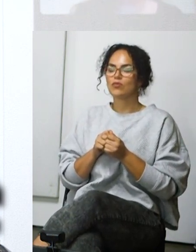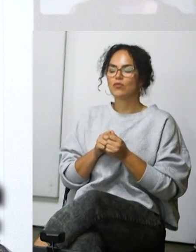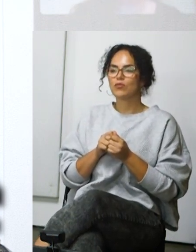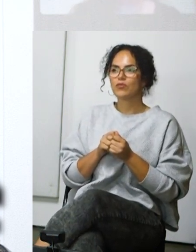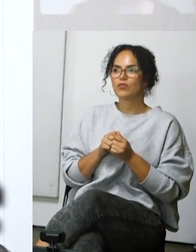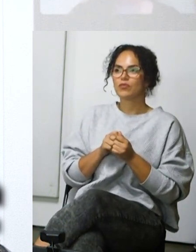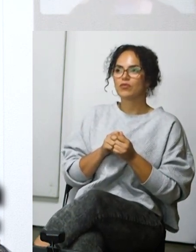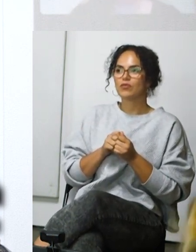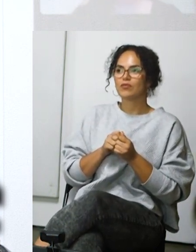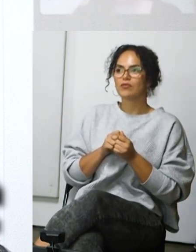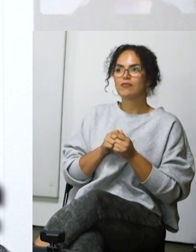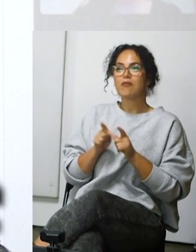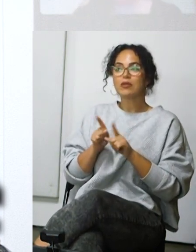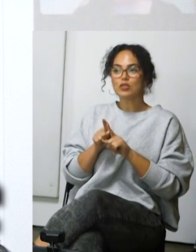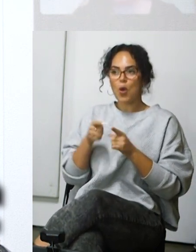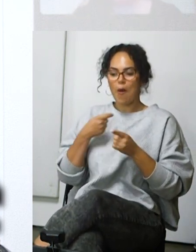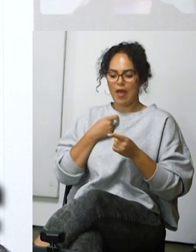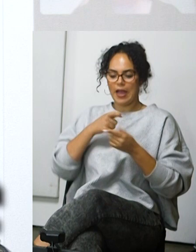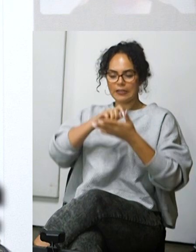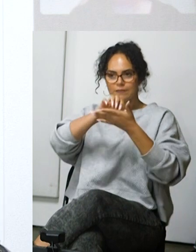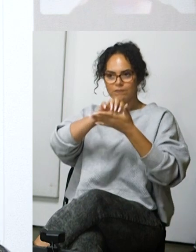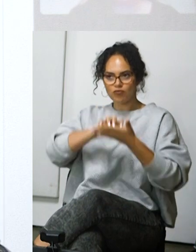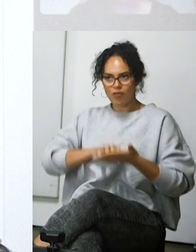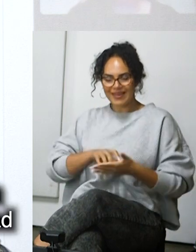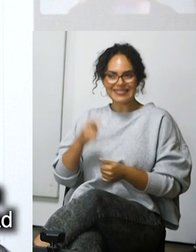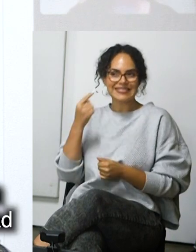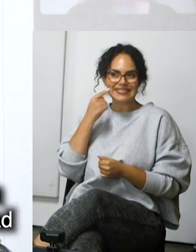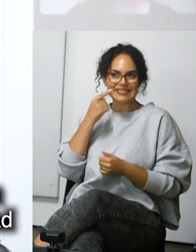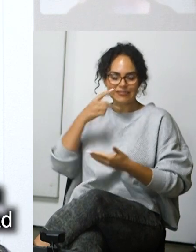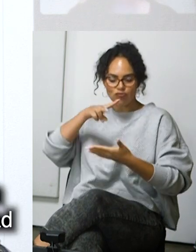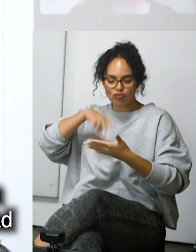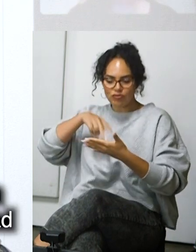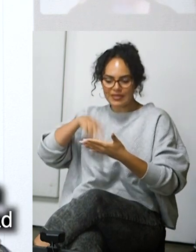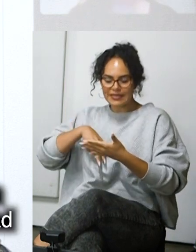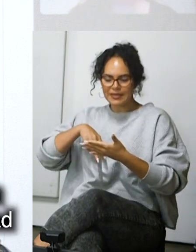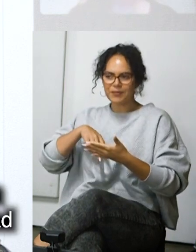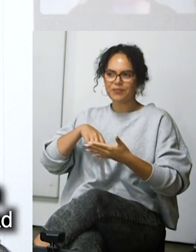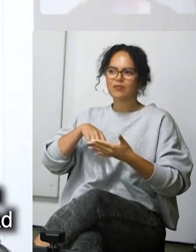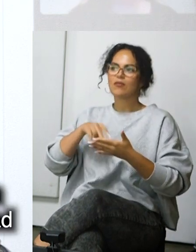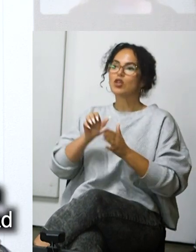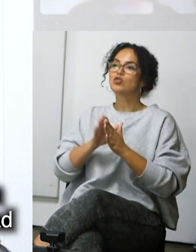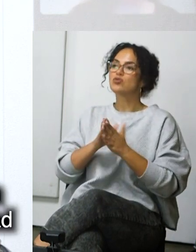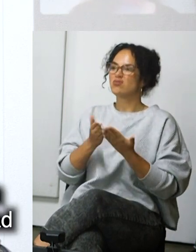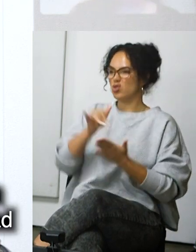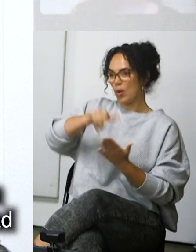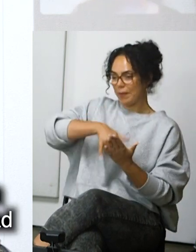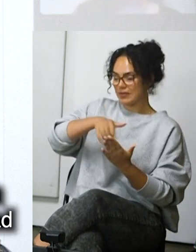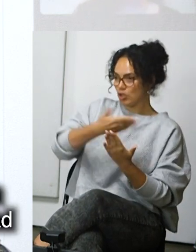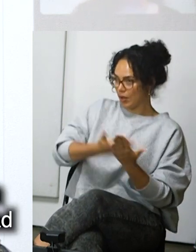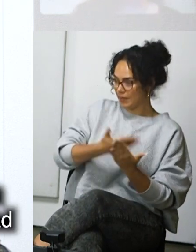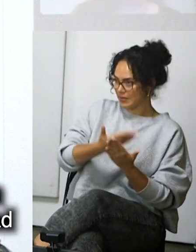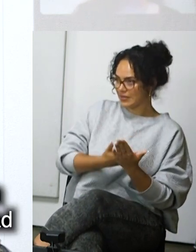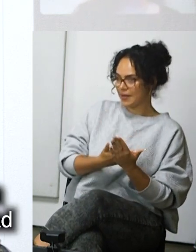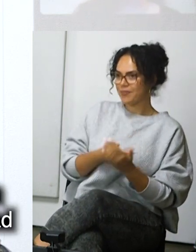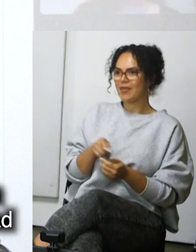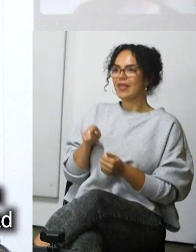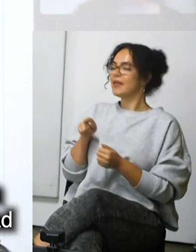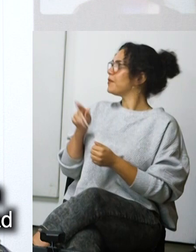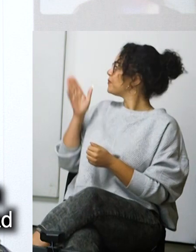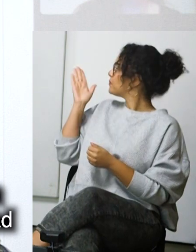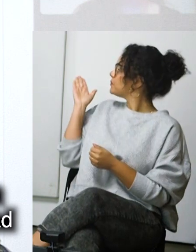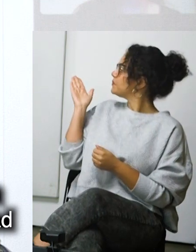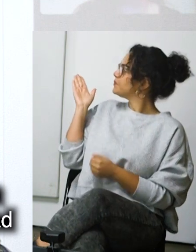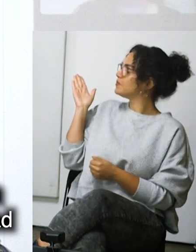I write and illustrate easy read documents. And easy read is a format. I put a little diagram here on